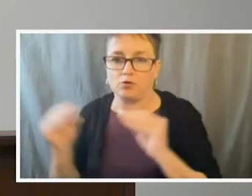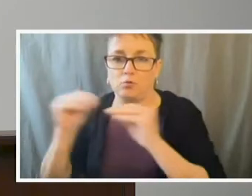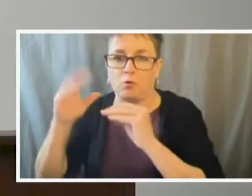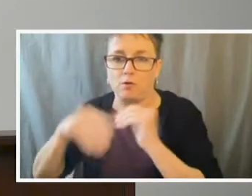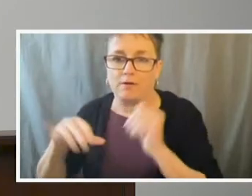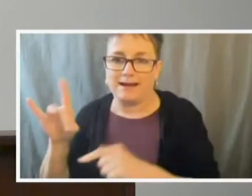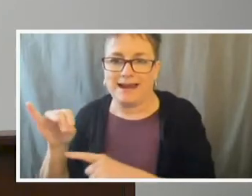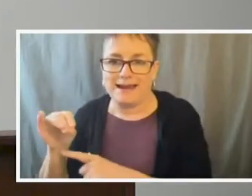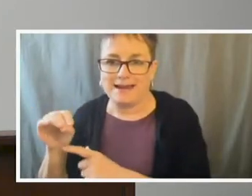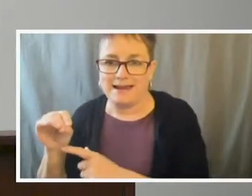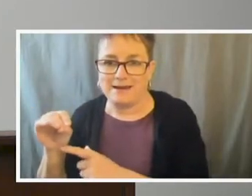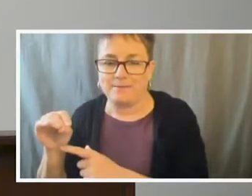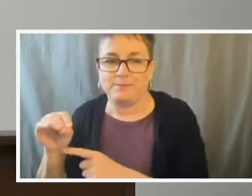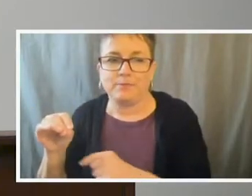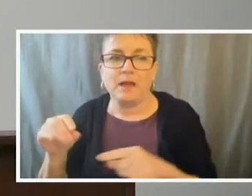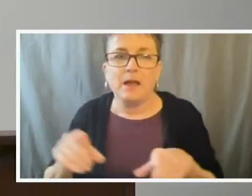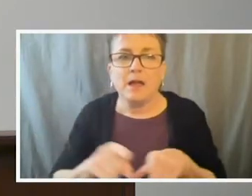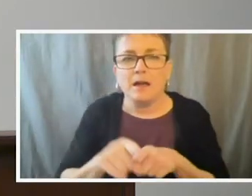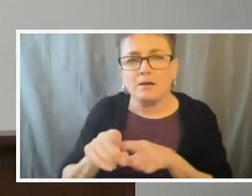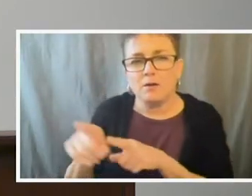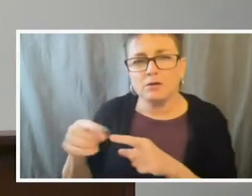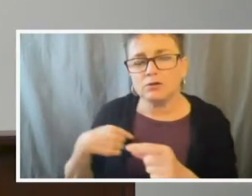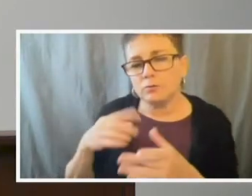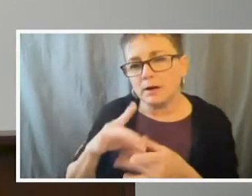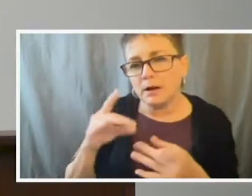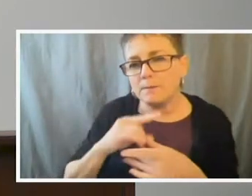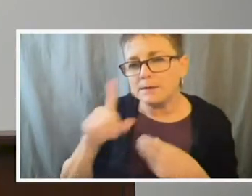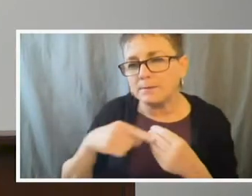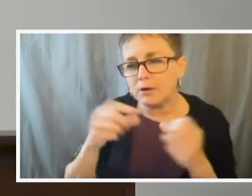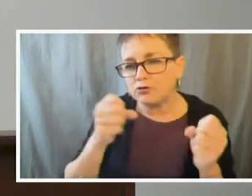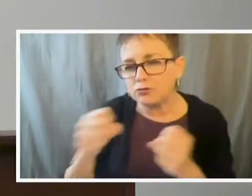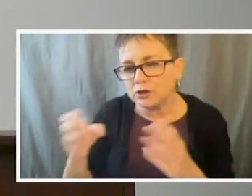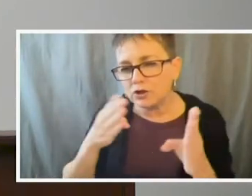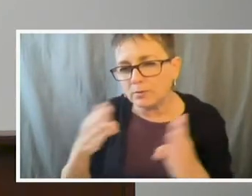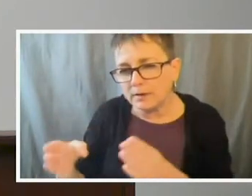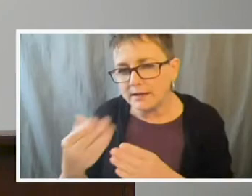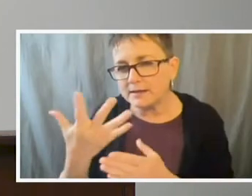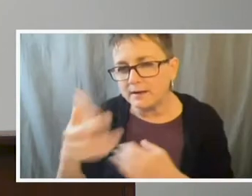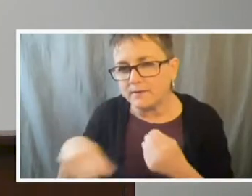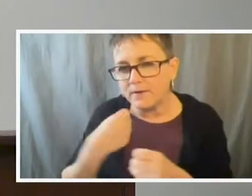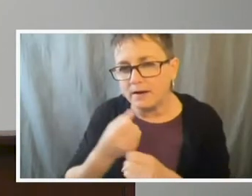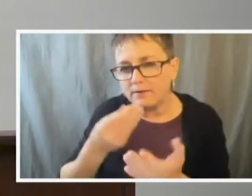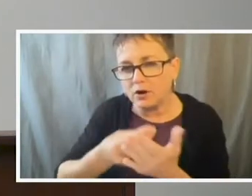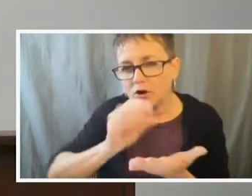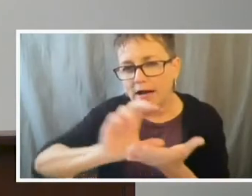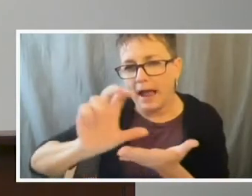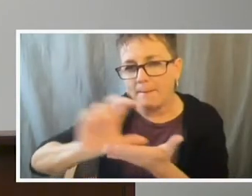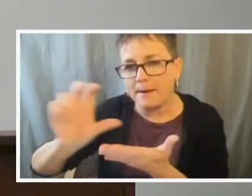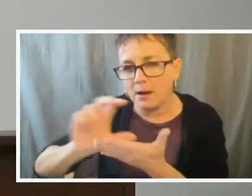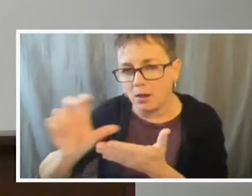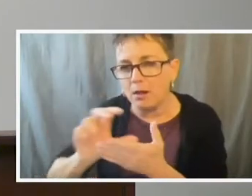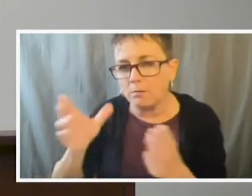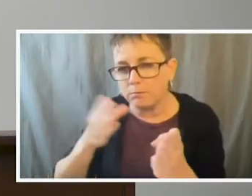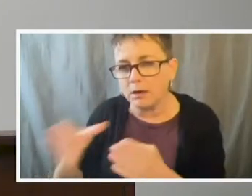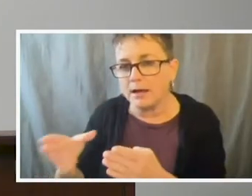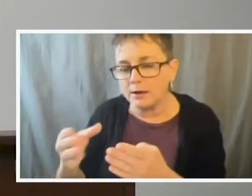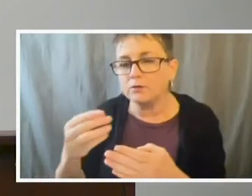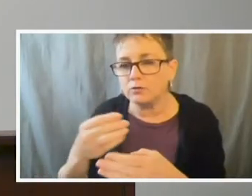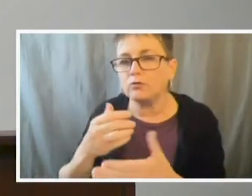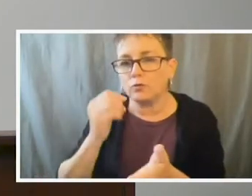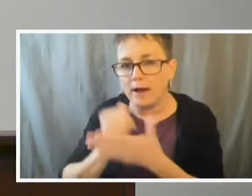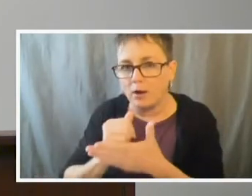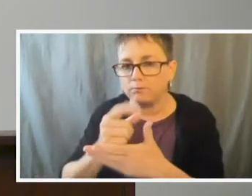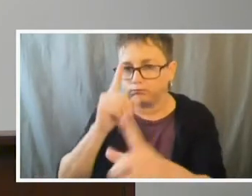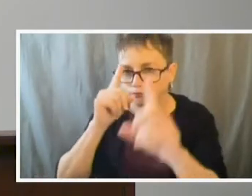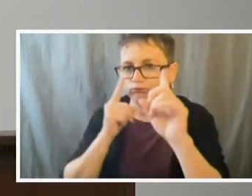accessible. In line with my comments about having a strategic plan and a five-year capital plan to help guide us to make sure that we achieve those goals. This year in